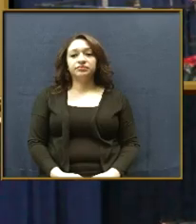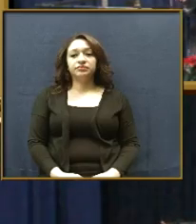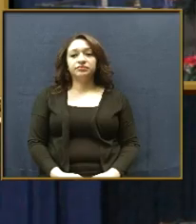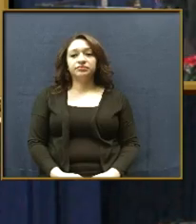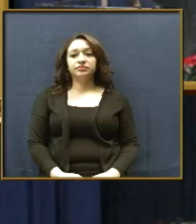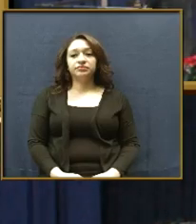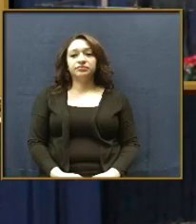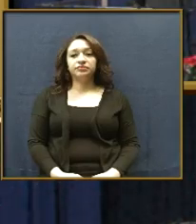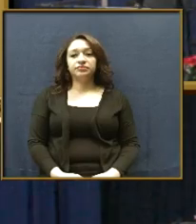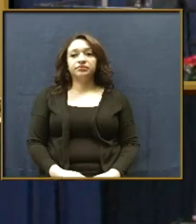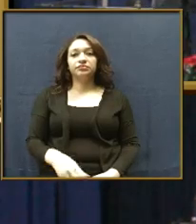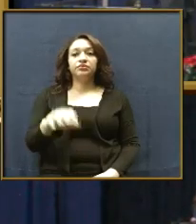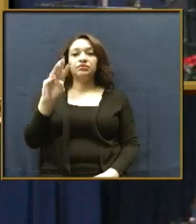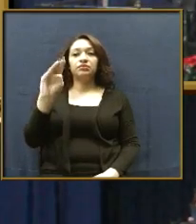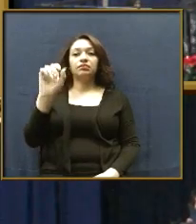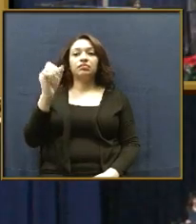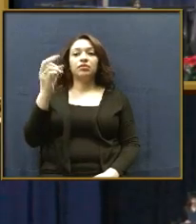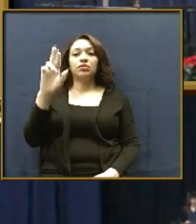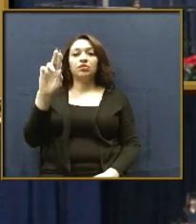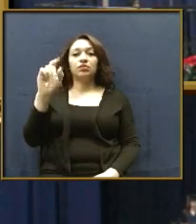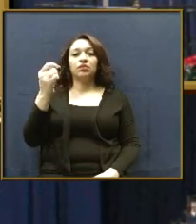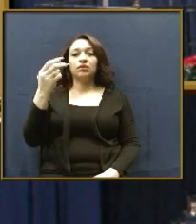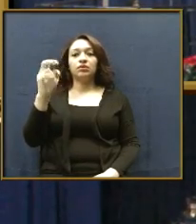Morgan Lee.